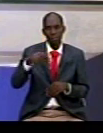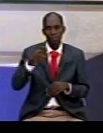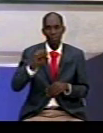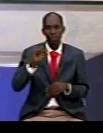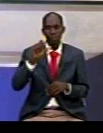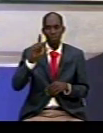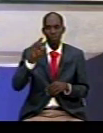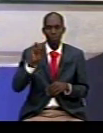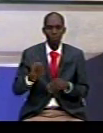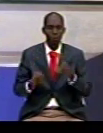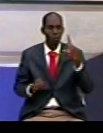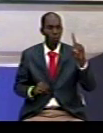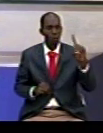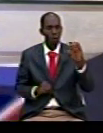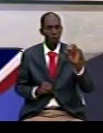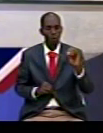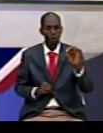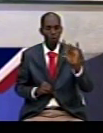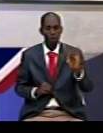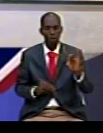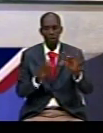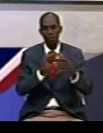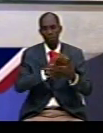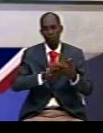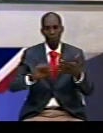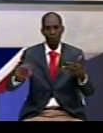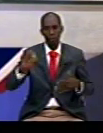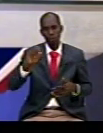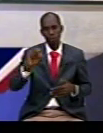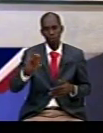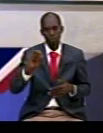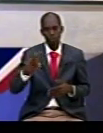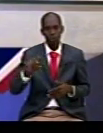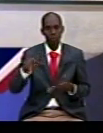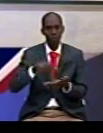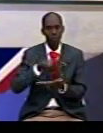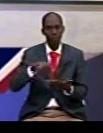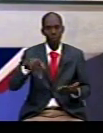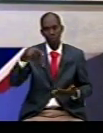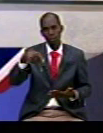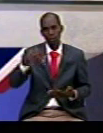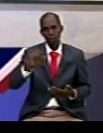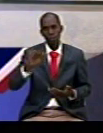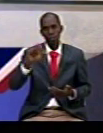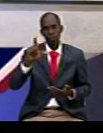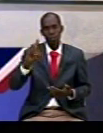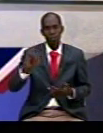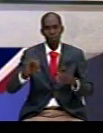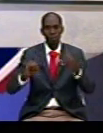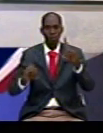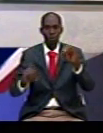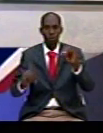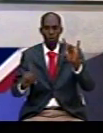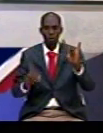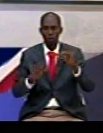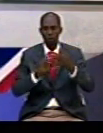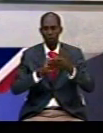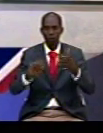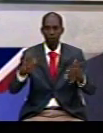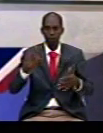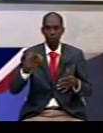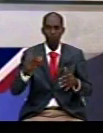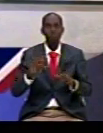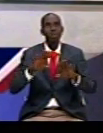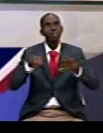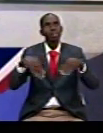12. Psalm 108, reading from verse 12. Give us